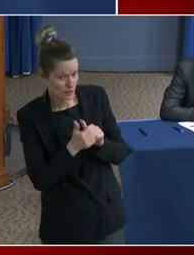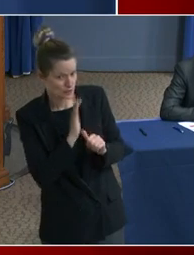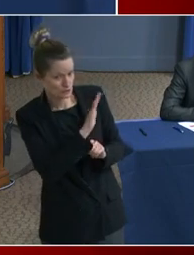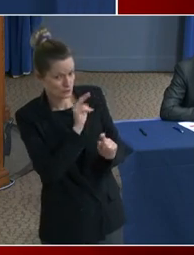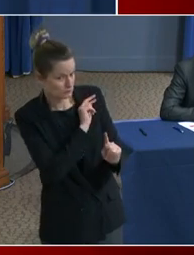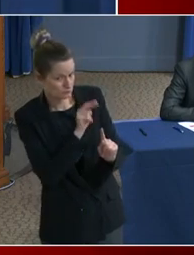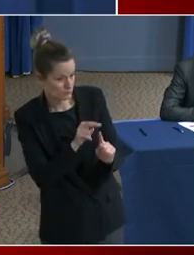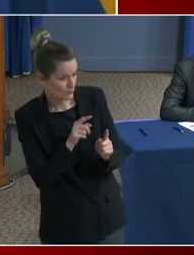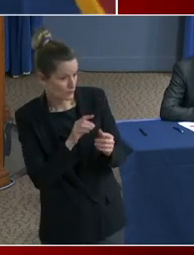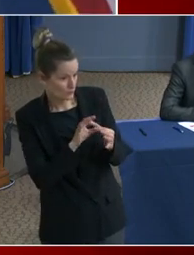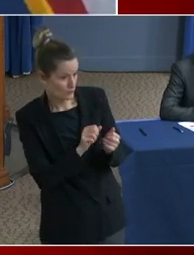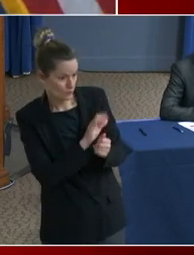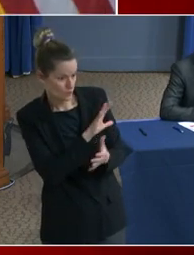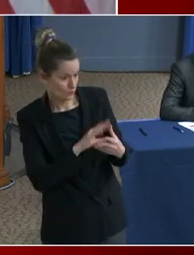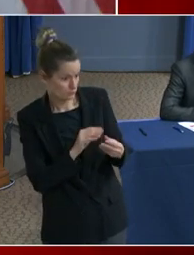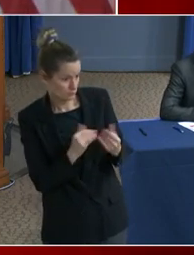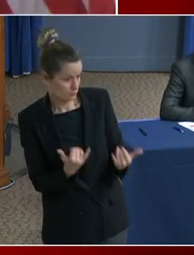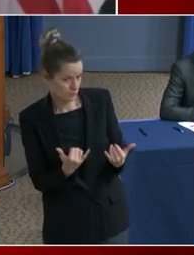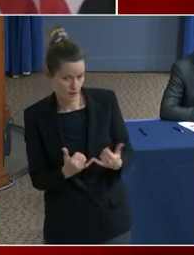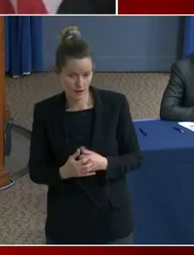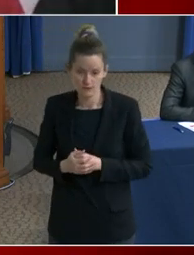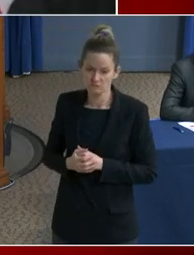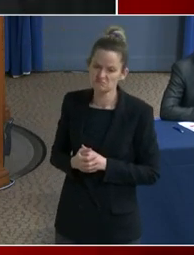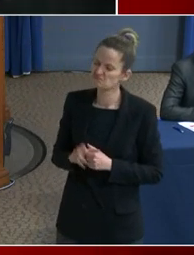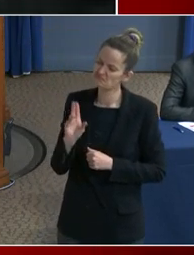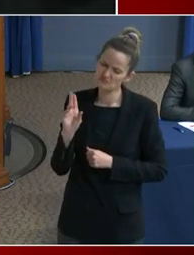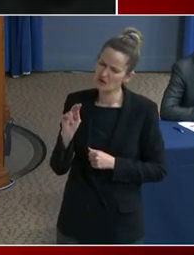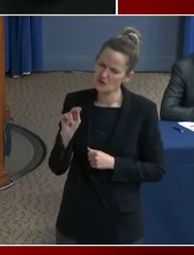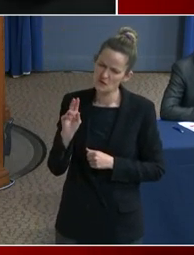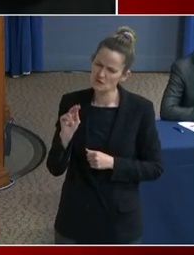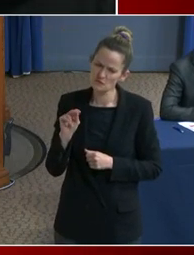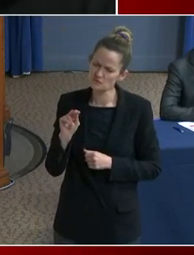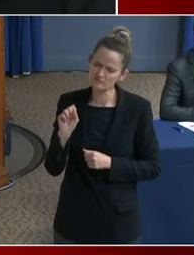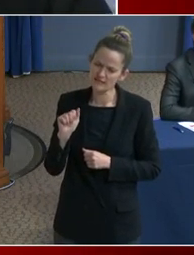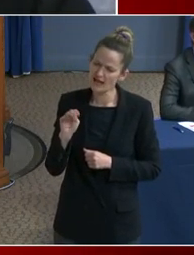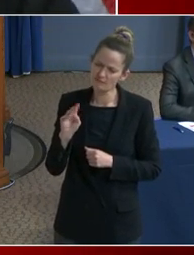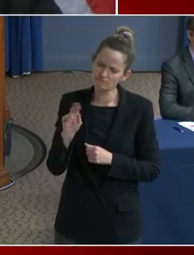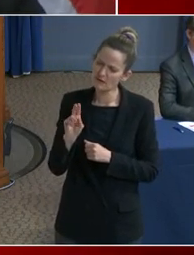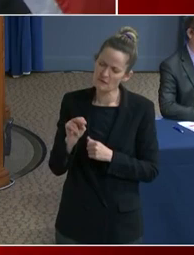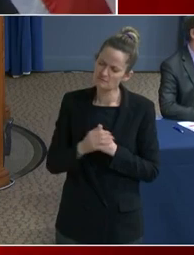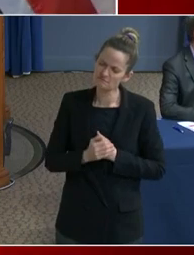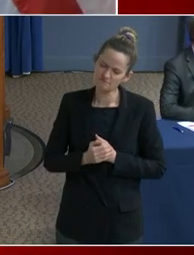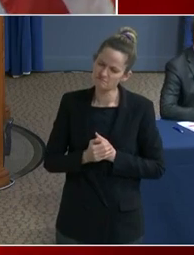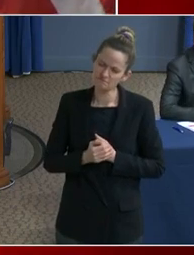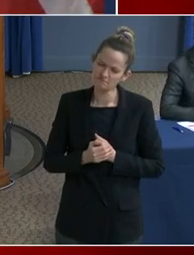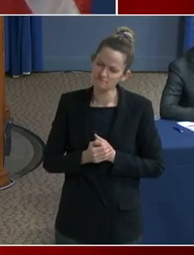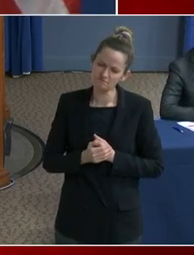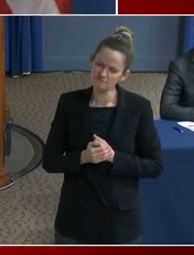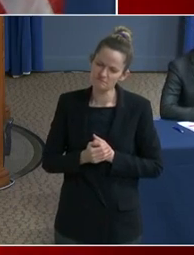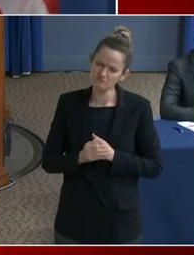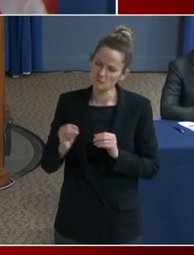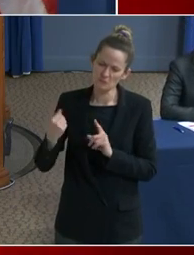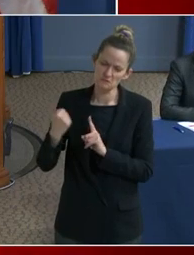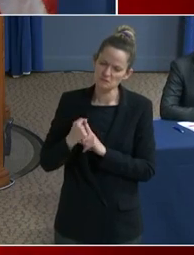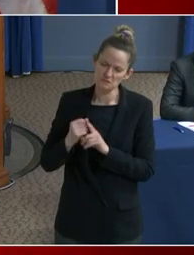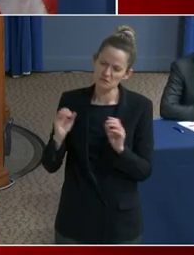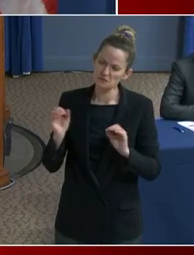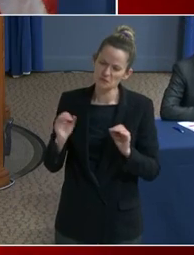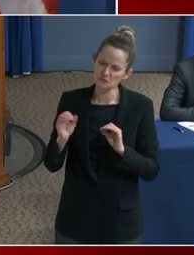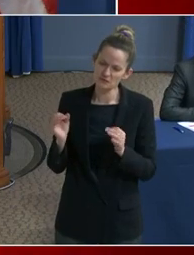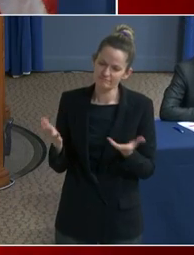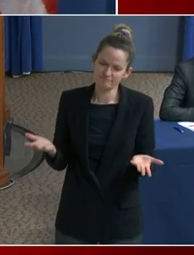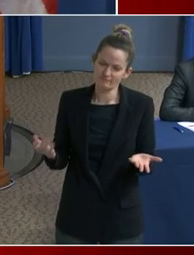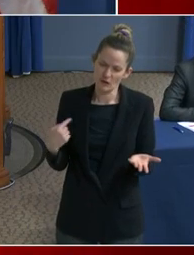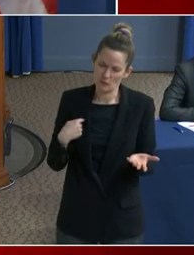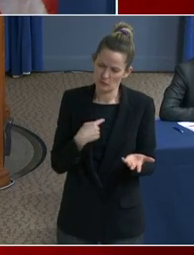us? I don't think so, Sam. And I didn't. We had an inkling of what